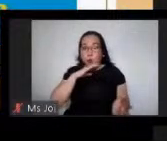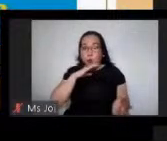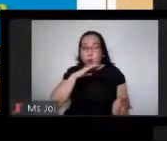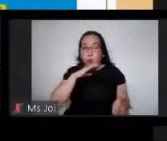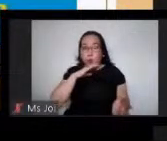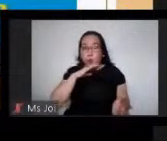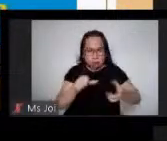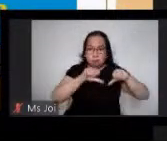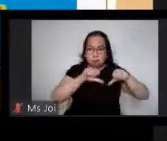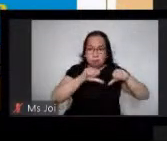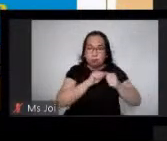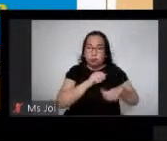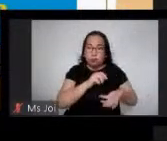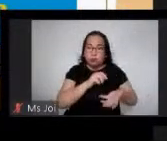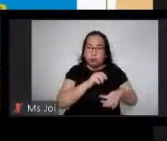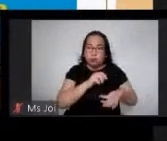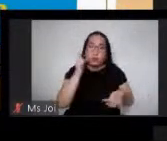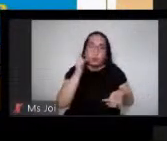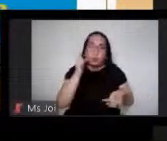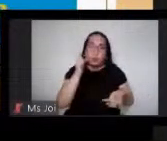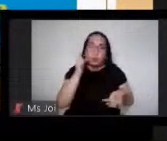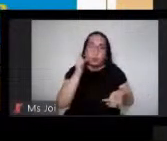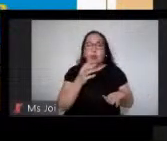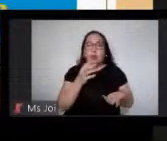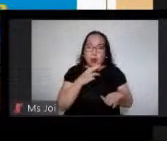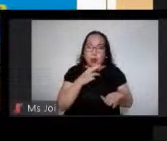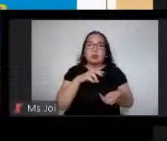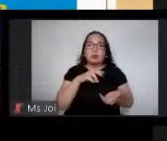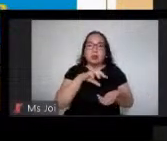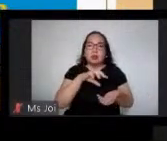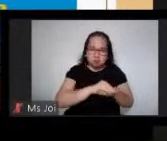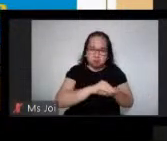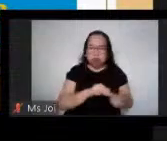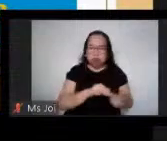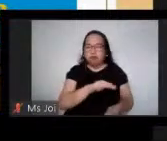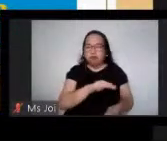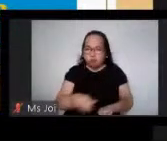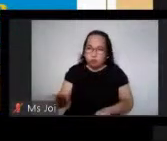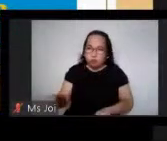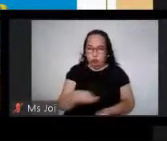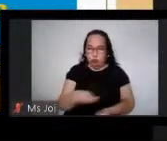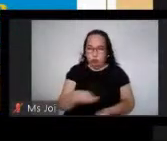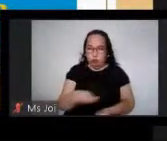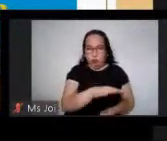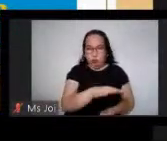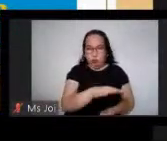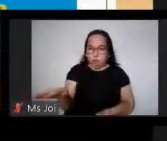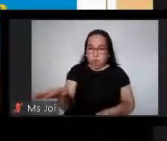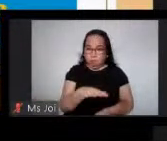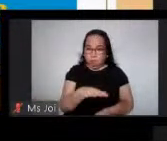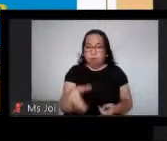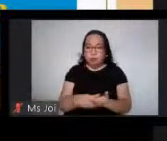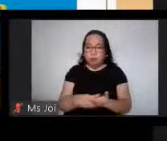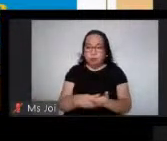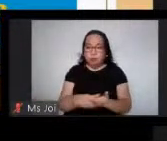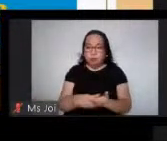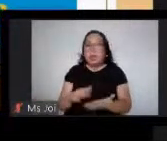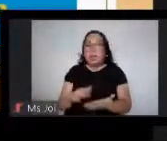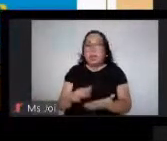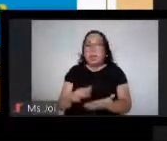regular household soap or detergent. You may use your regular household bleach,